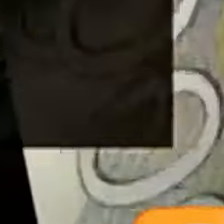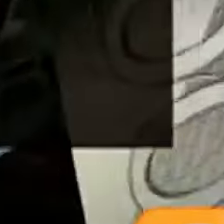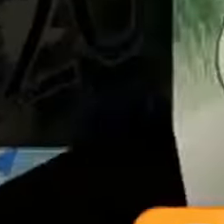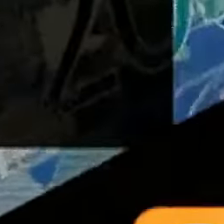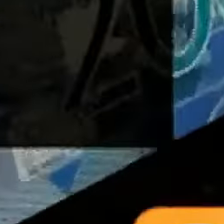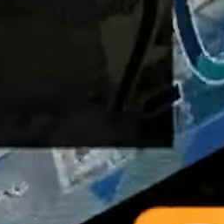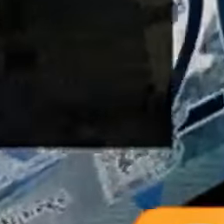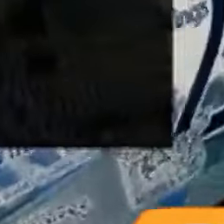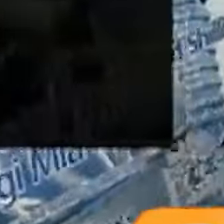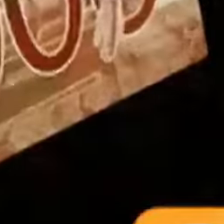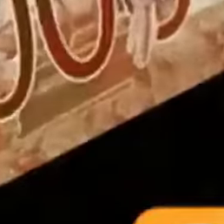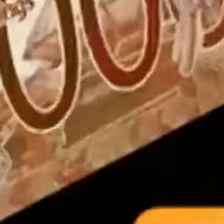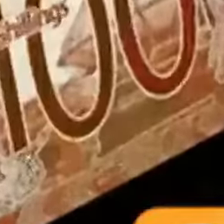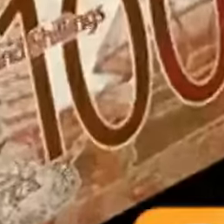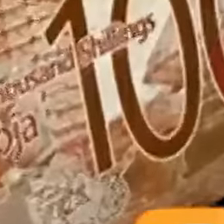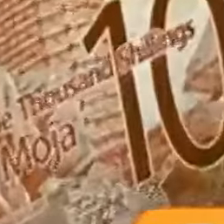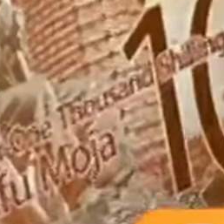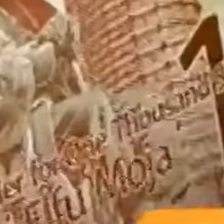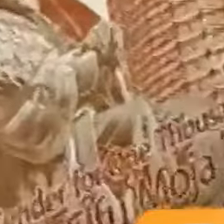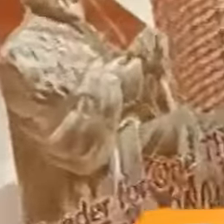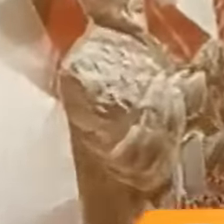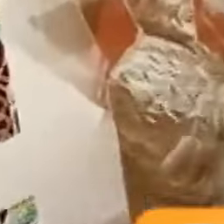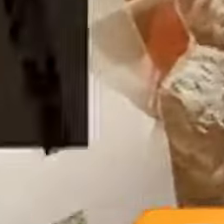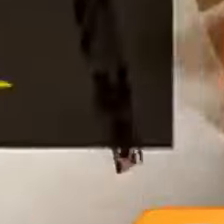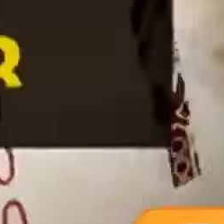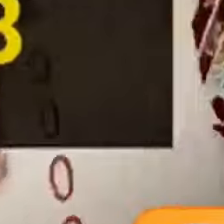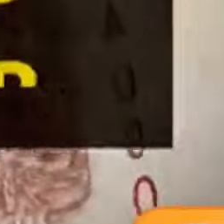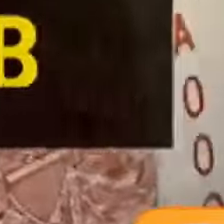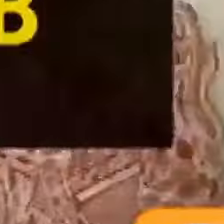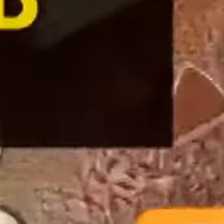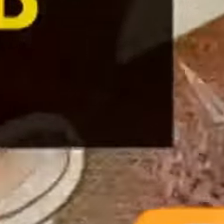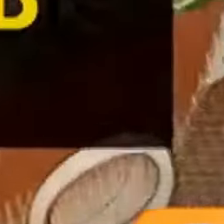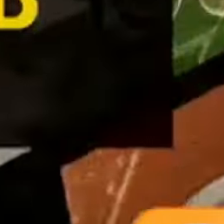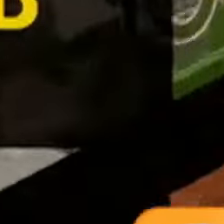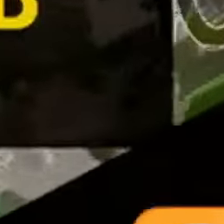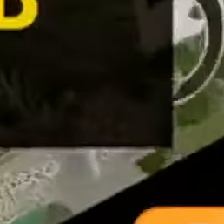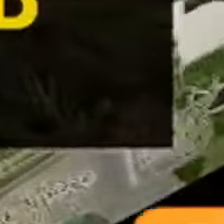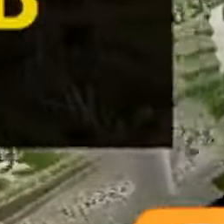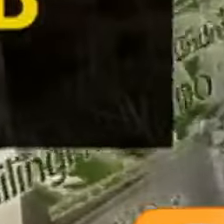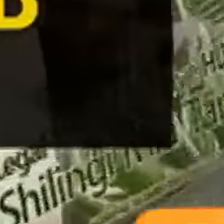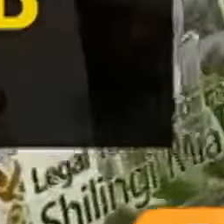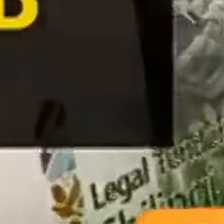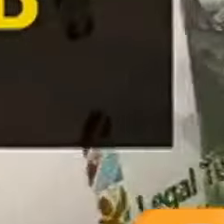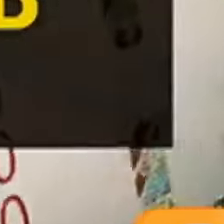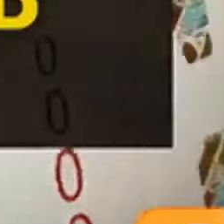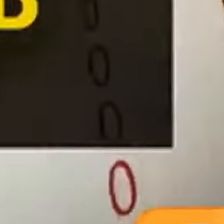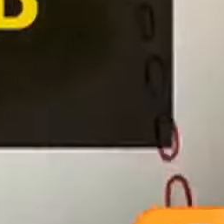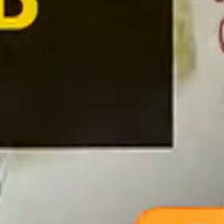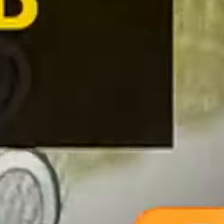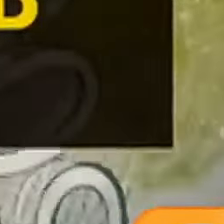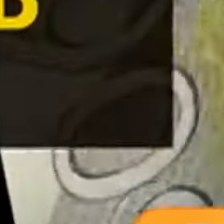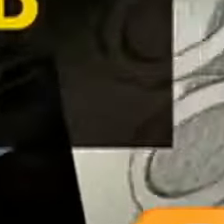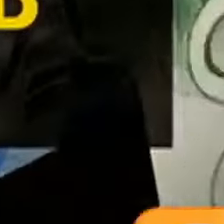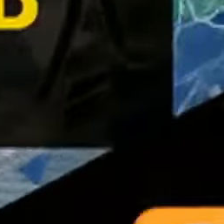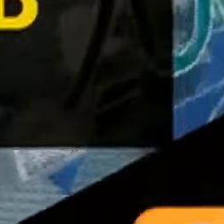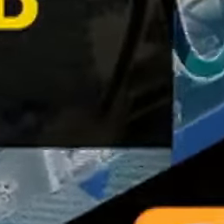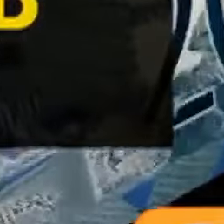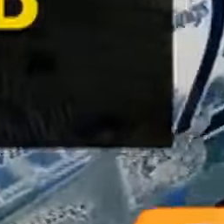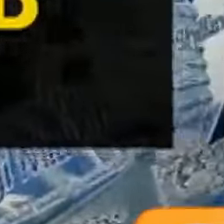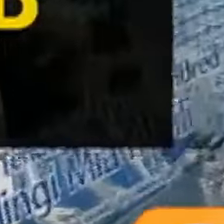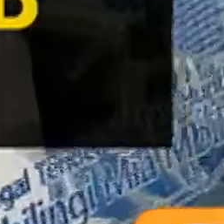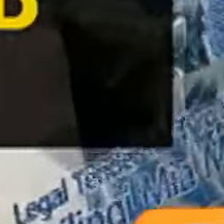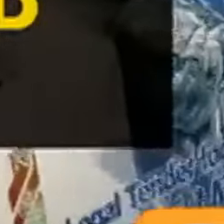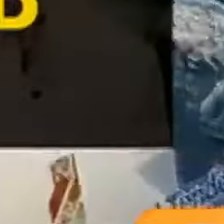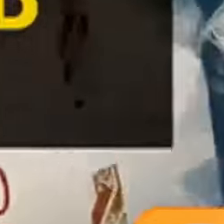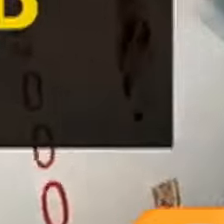the period under review, while their total assets also grew by 7.8% to close the half at